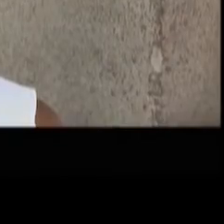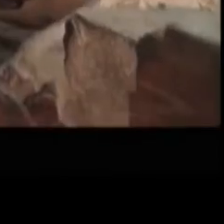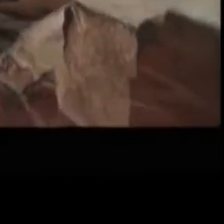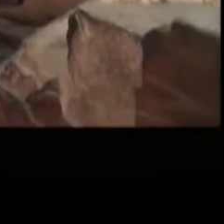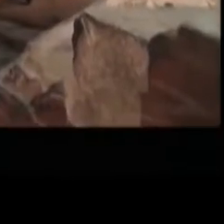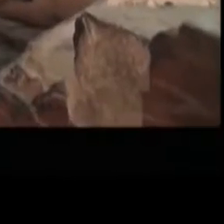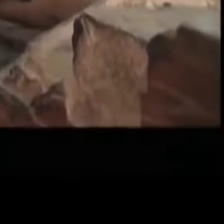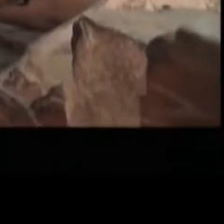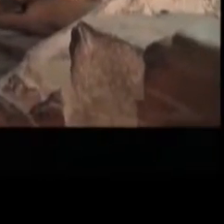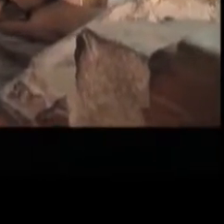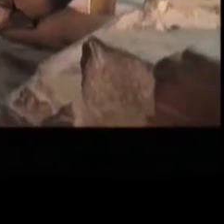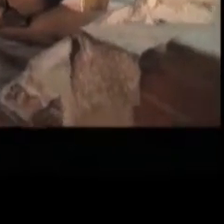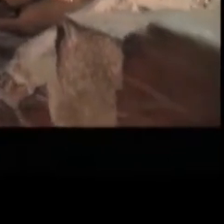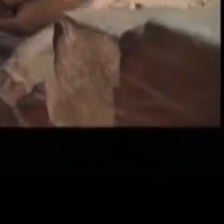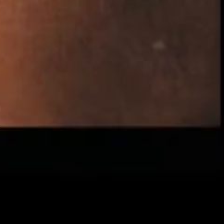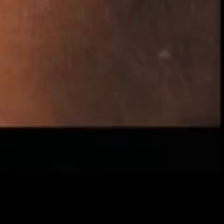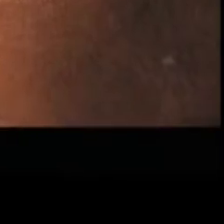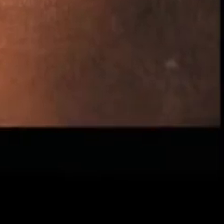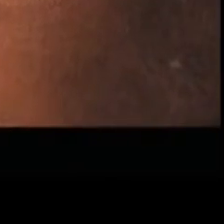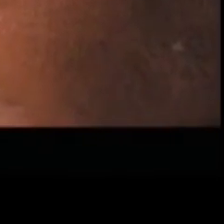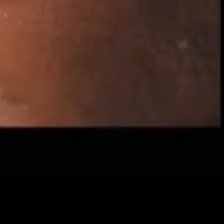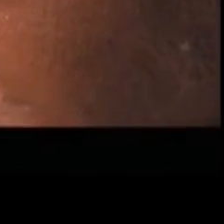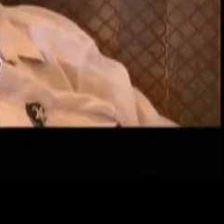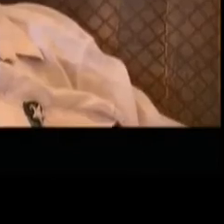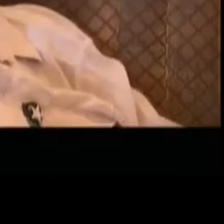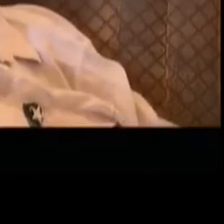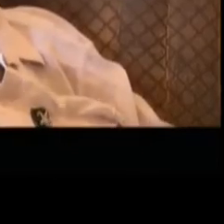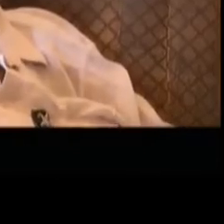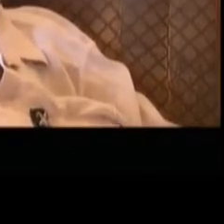then after lapho washona